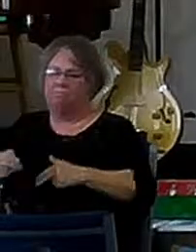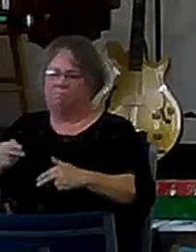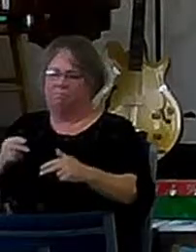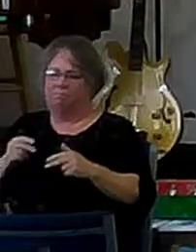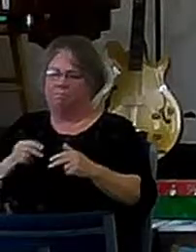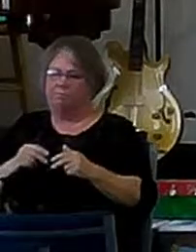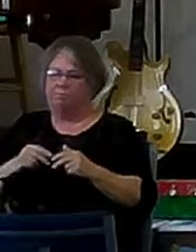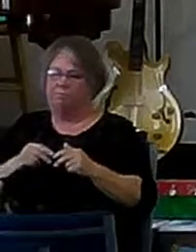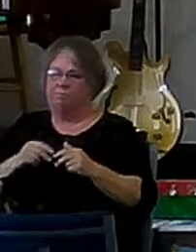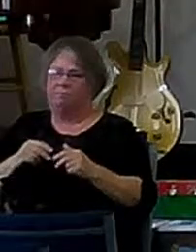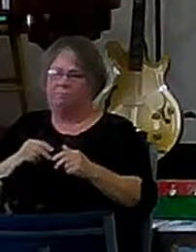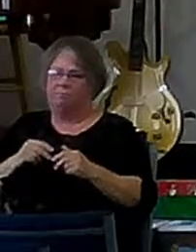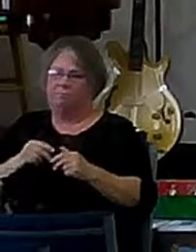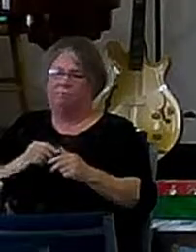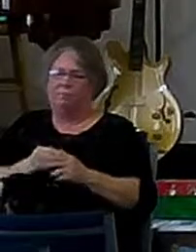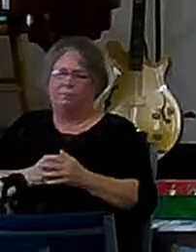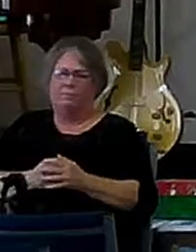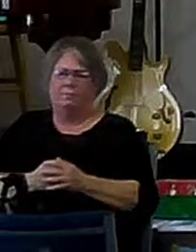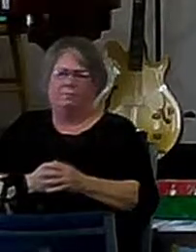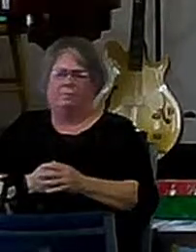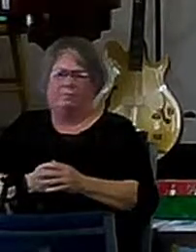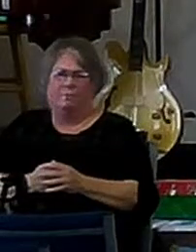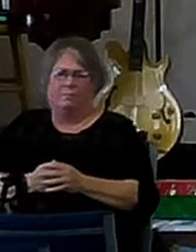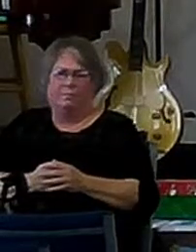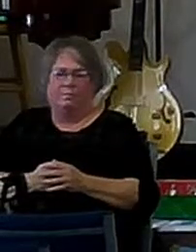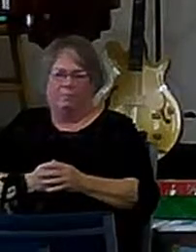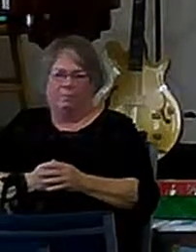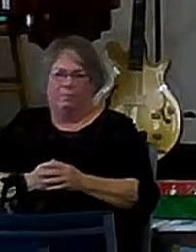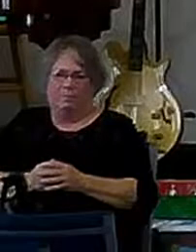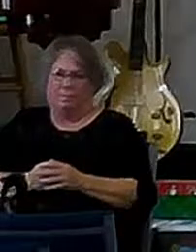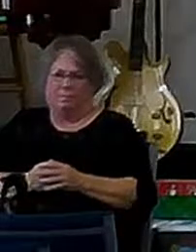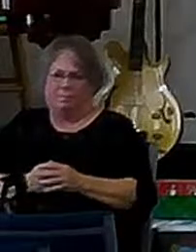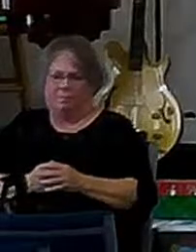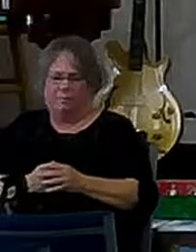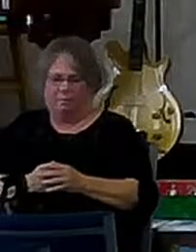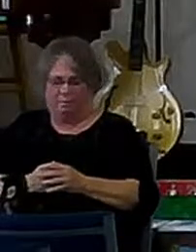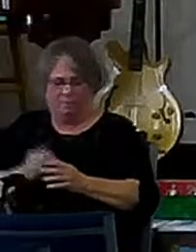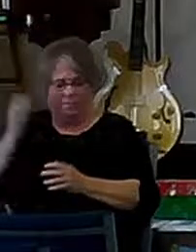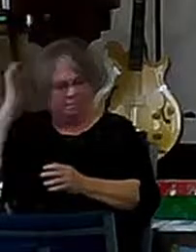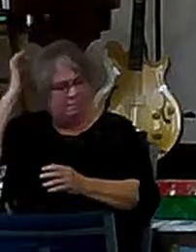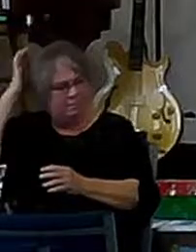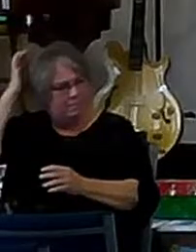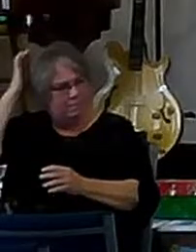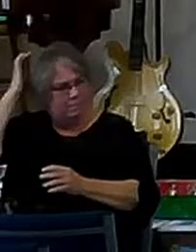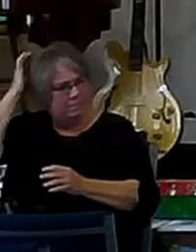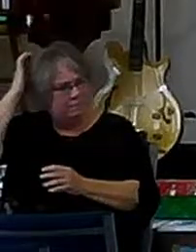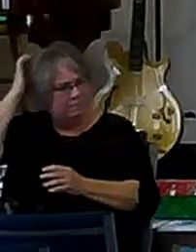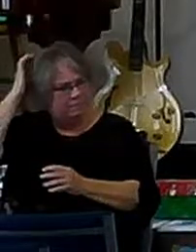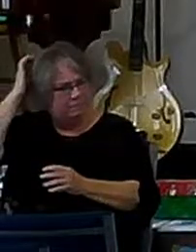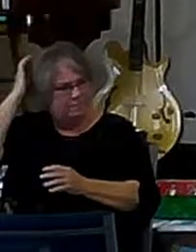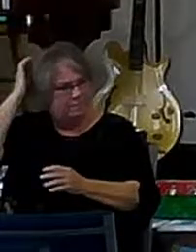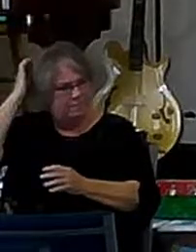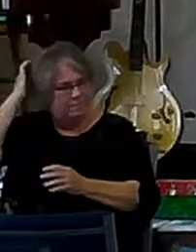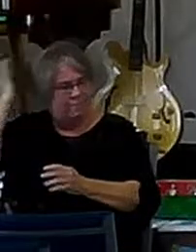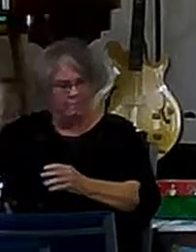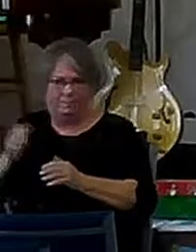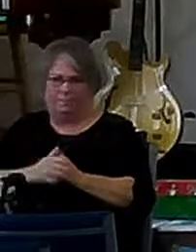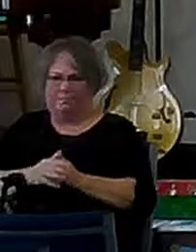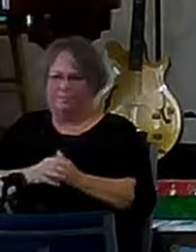them Edomites. Who was their father? Anybody know?